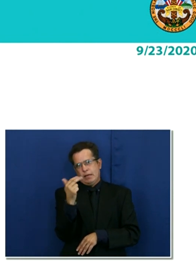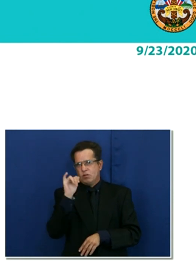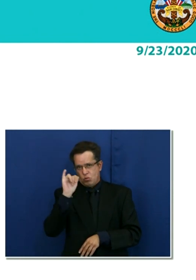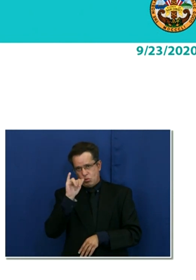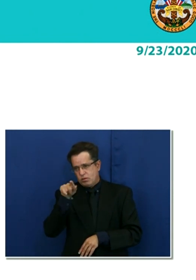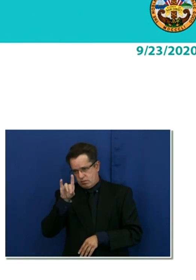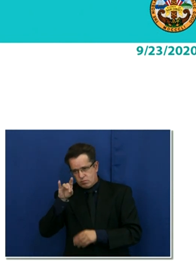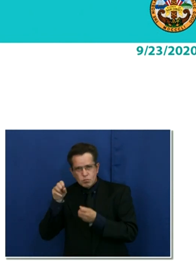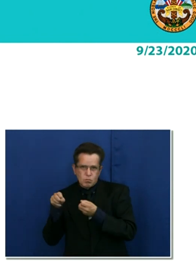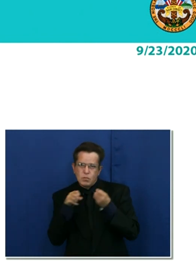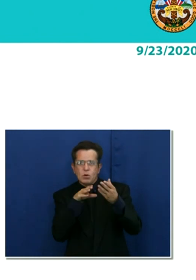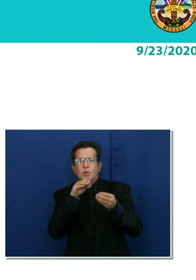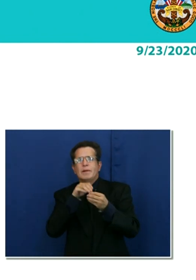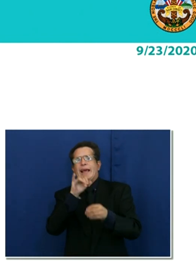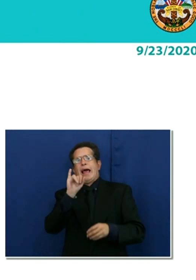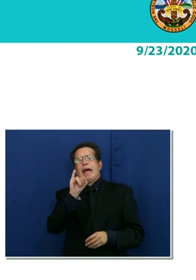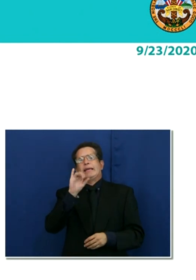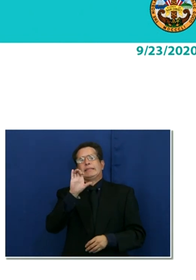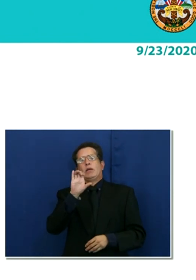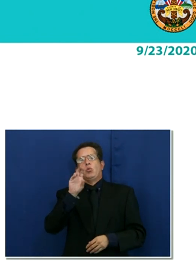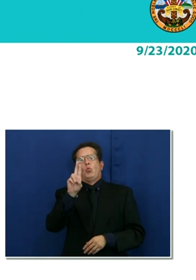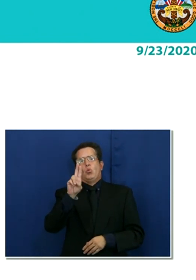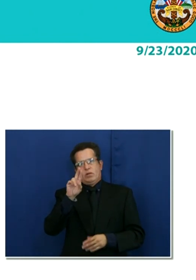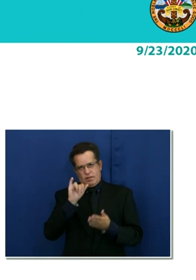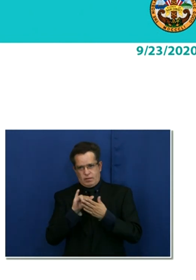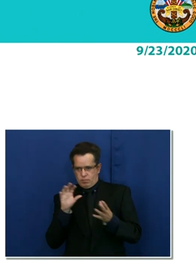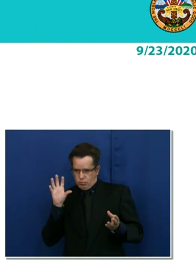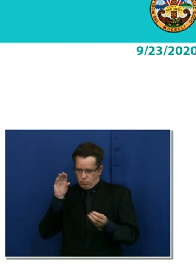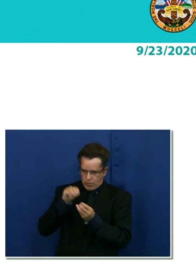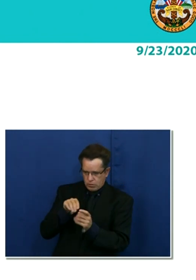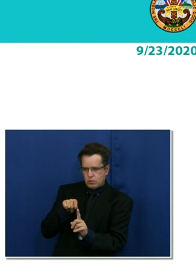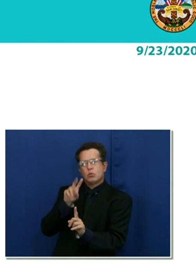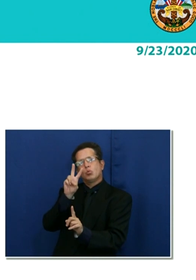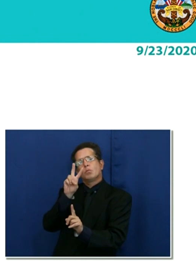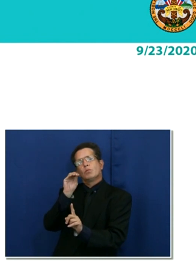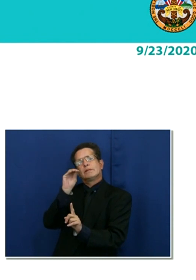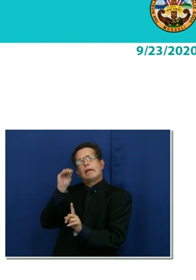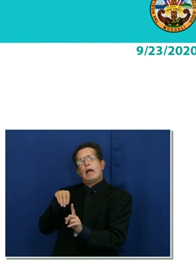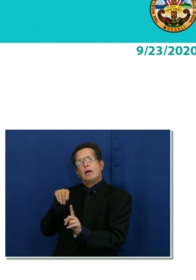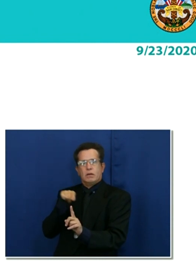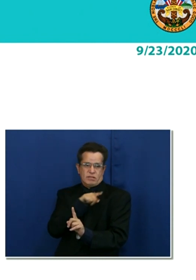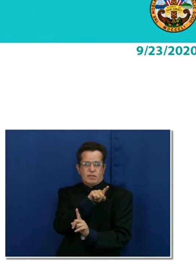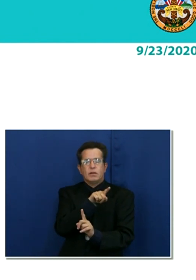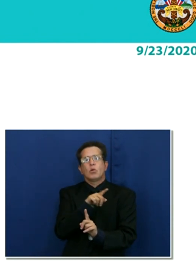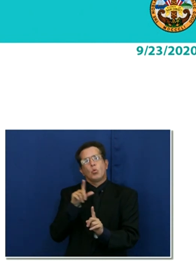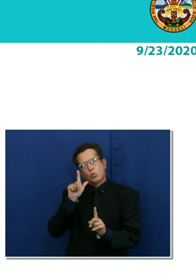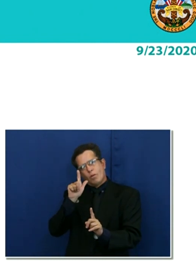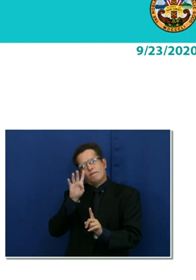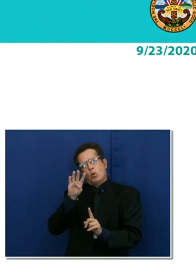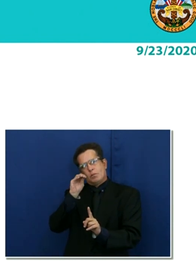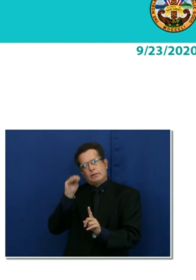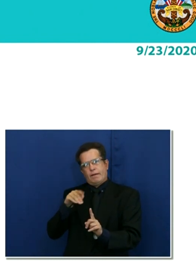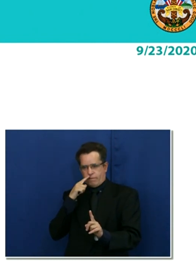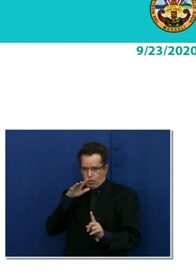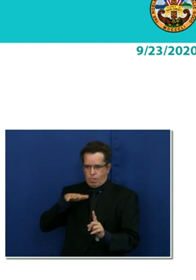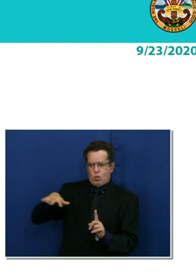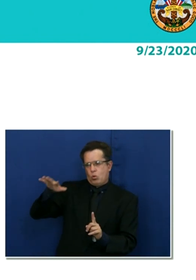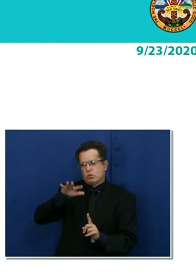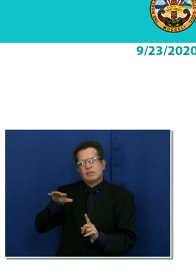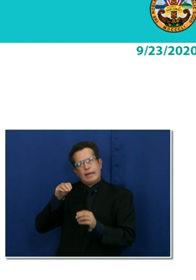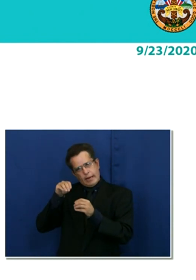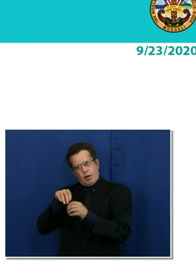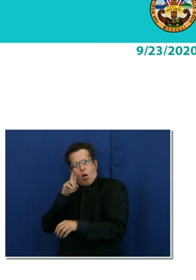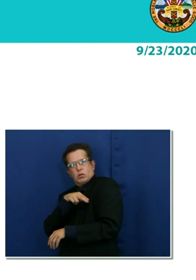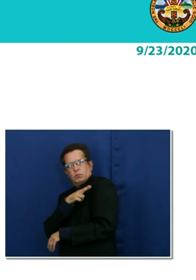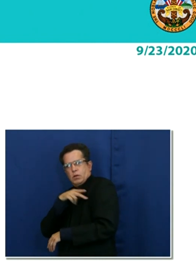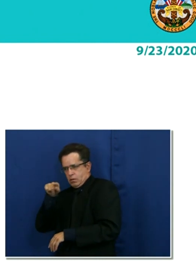that have been admitted to the ICU, which is 2% of the total number of cases and 24% of those individuals that